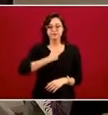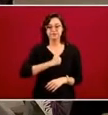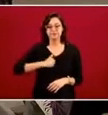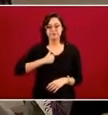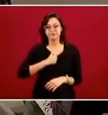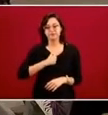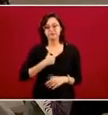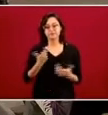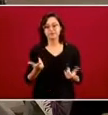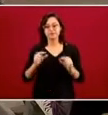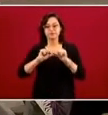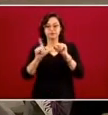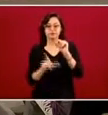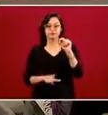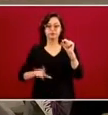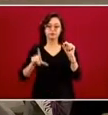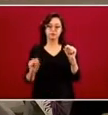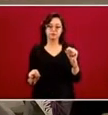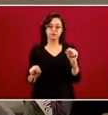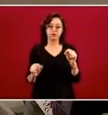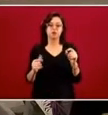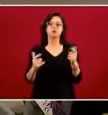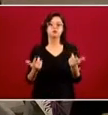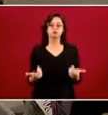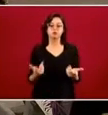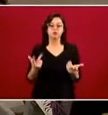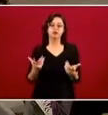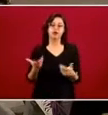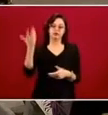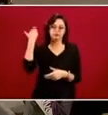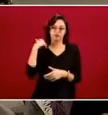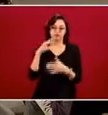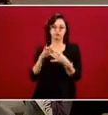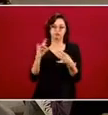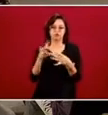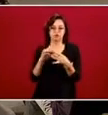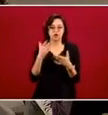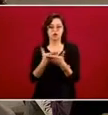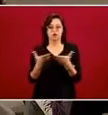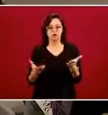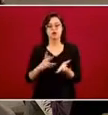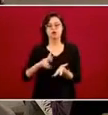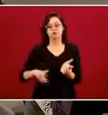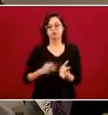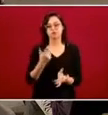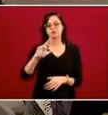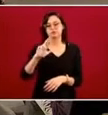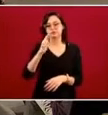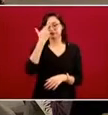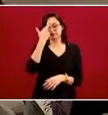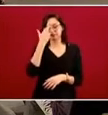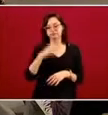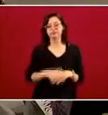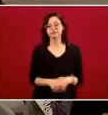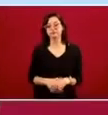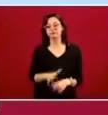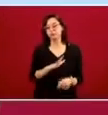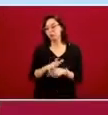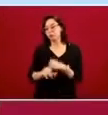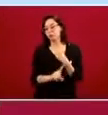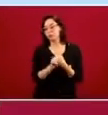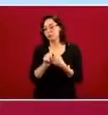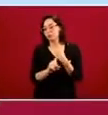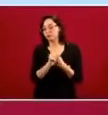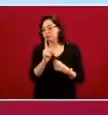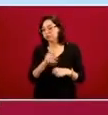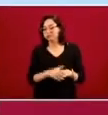younger on average. But unfortunately, and we have been talking about this, and we said this a few weeks ago, but I would like to say it again today,